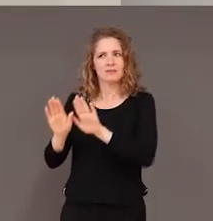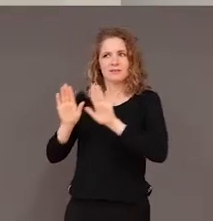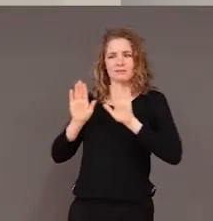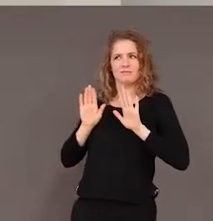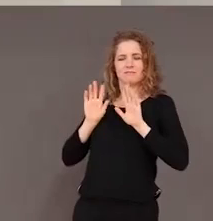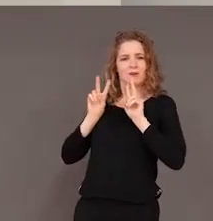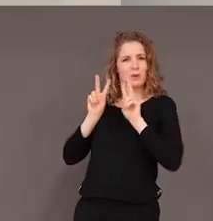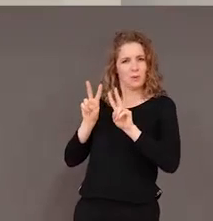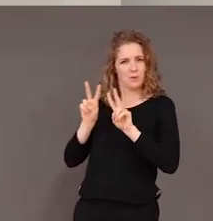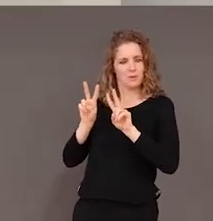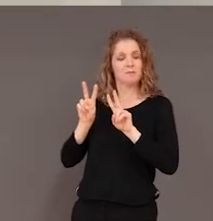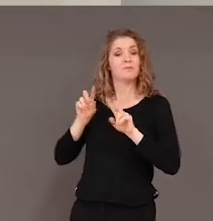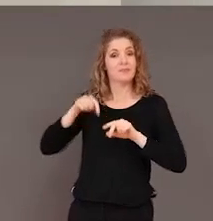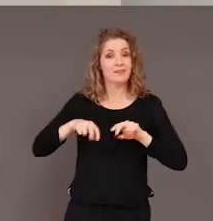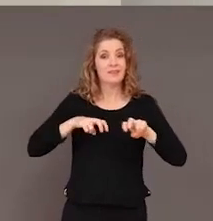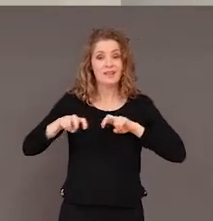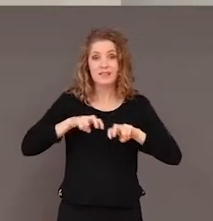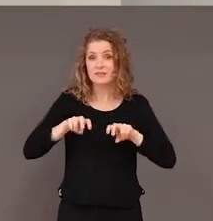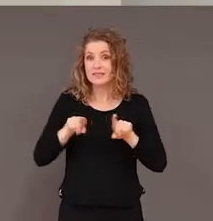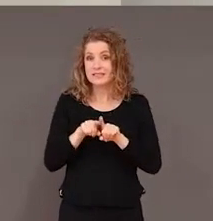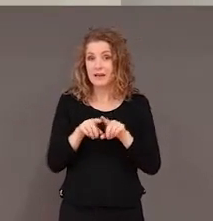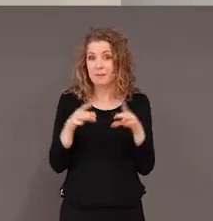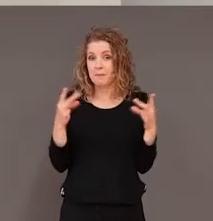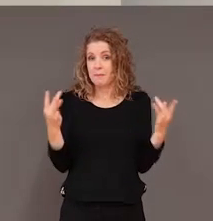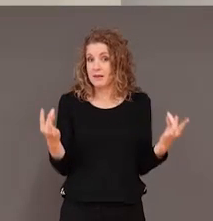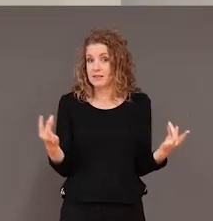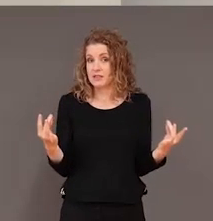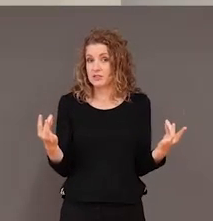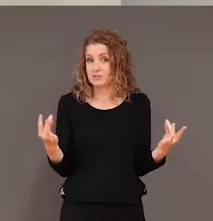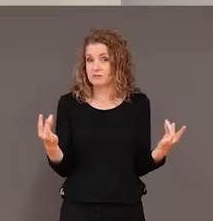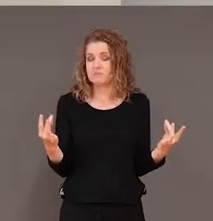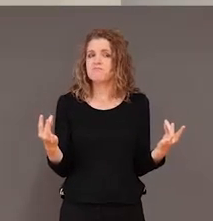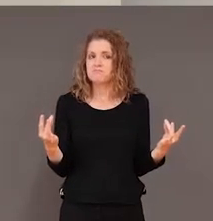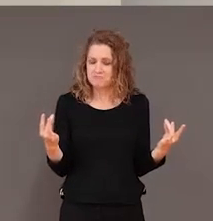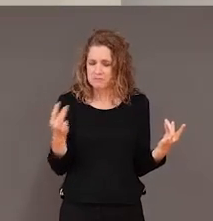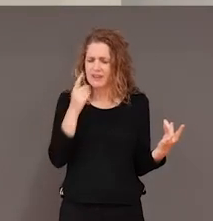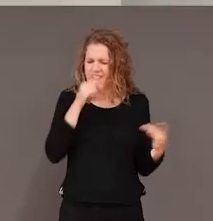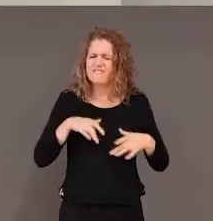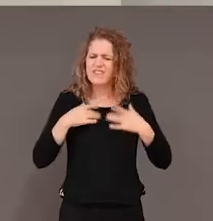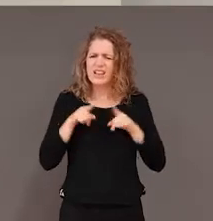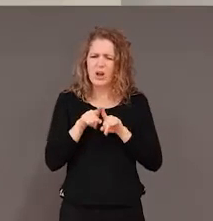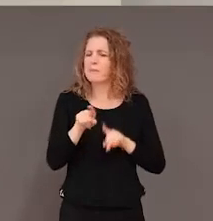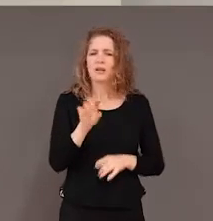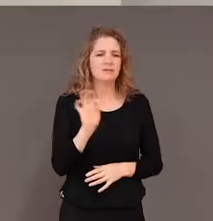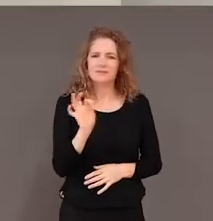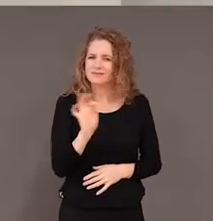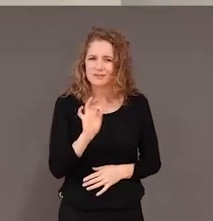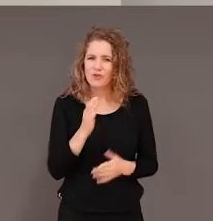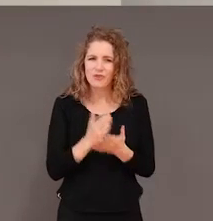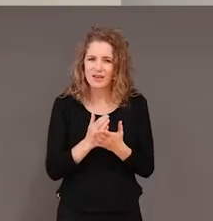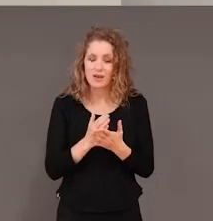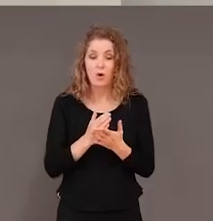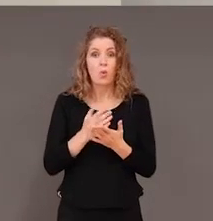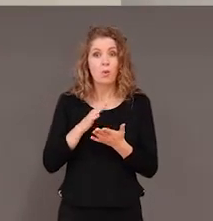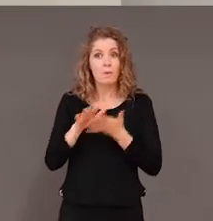It's important to note that this exercise is not a meditation, although it does have a meditation type feel about it. And it's also